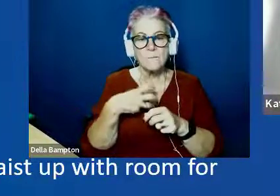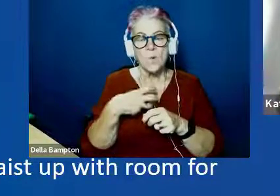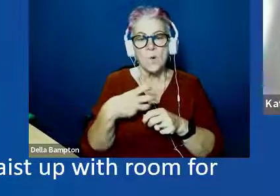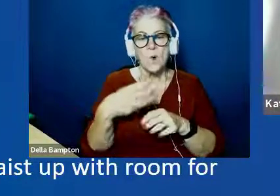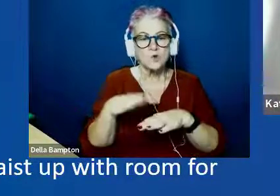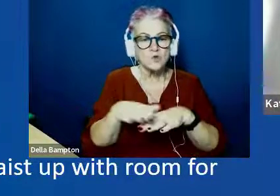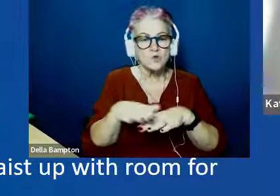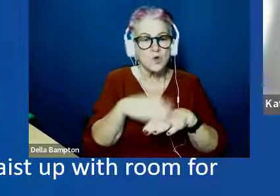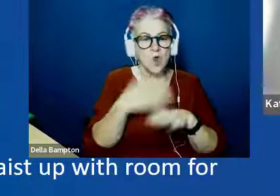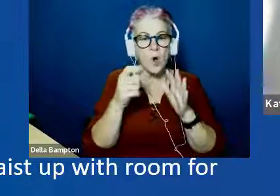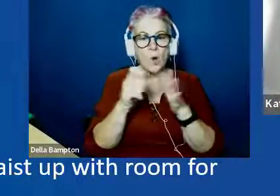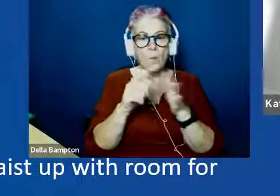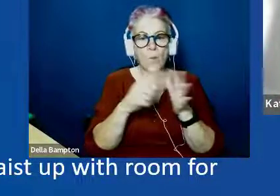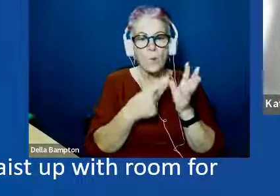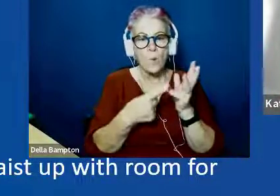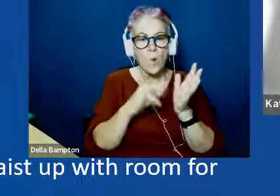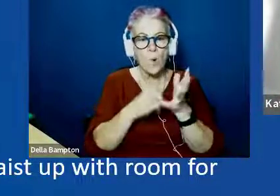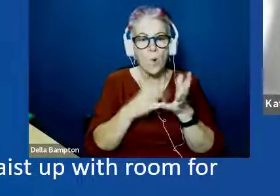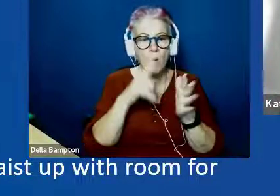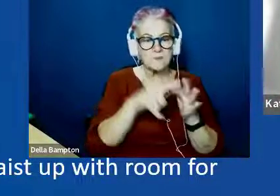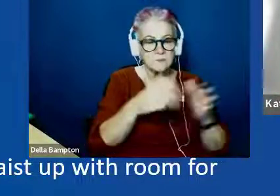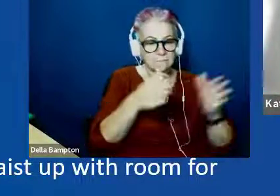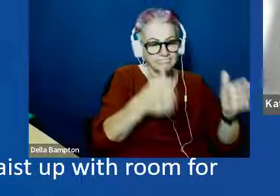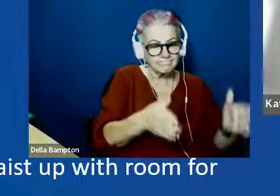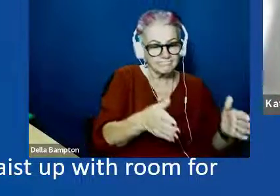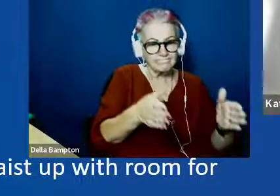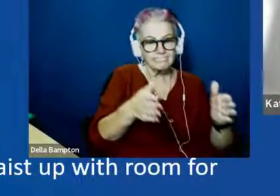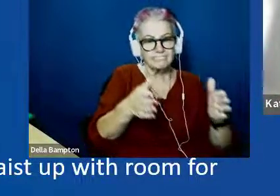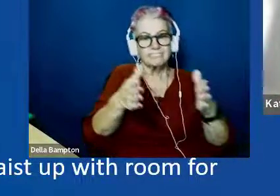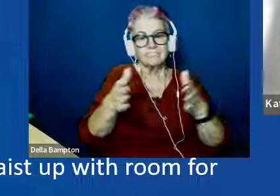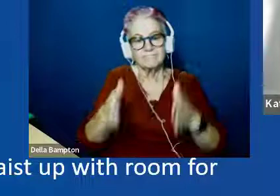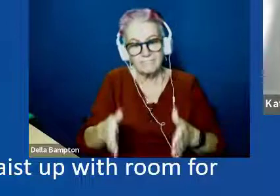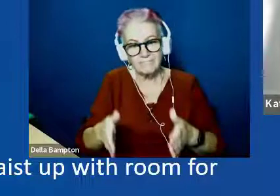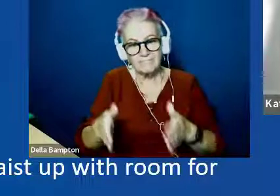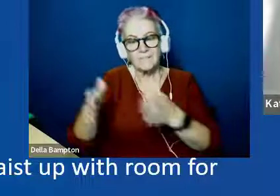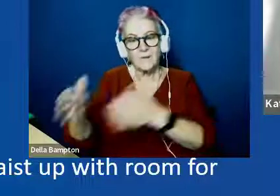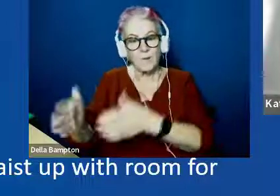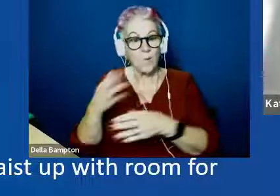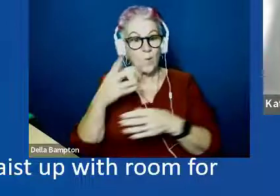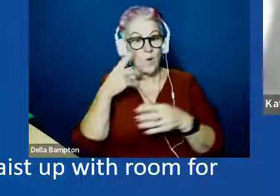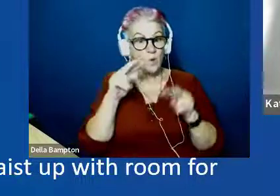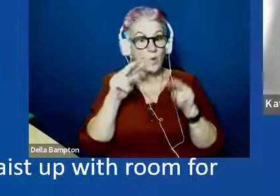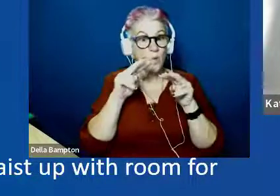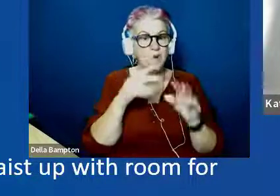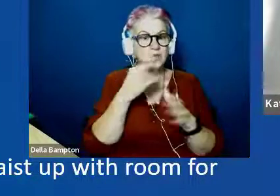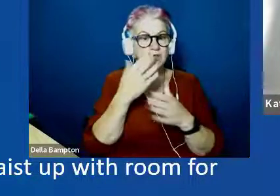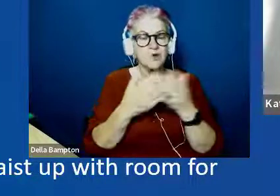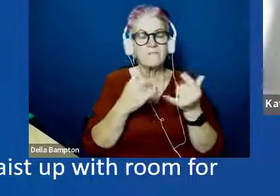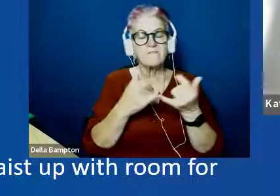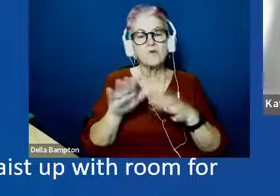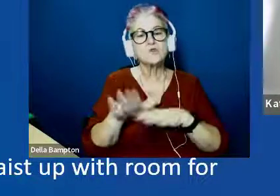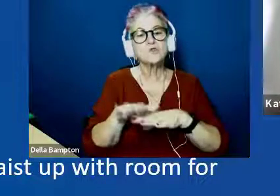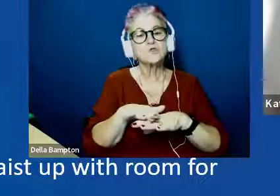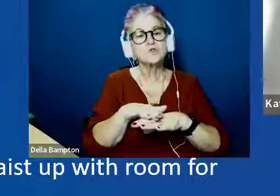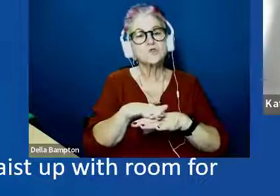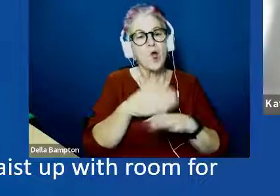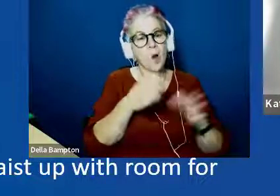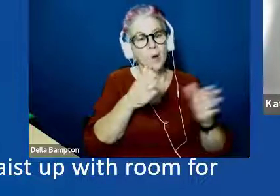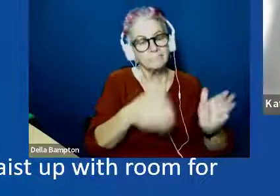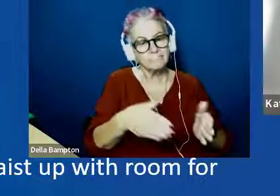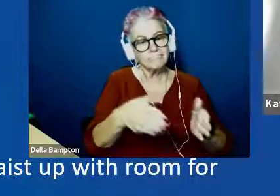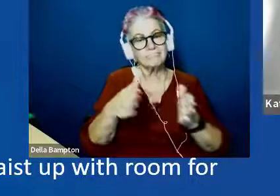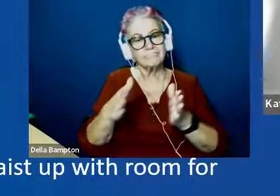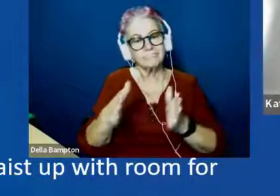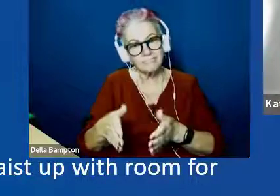well in between. So you'll notice if and when you watch our stories, it's a slower transition rate, and that's something that